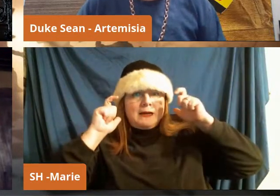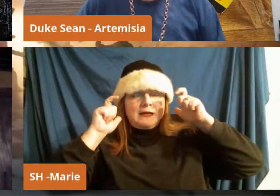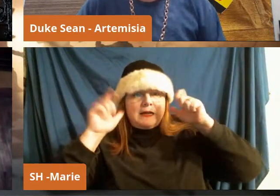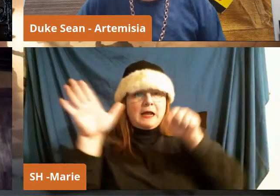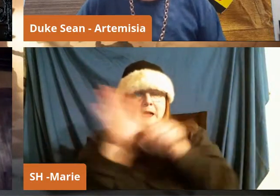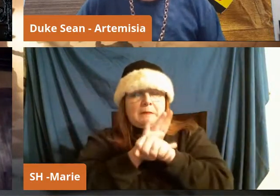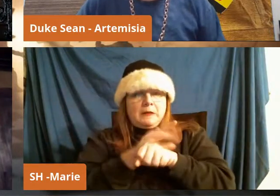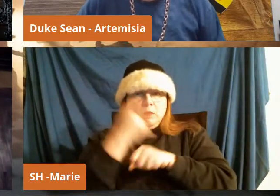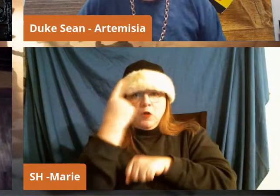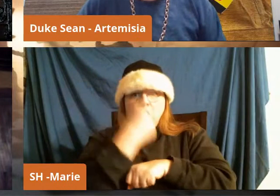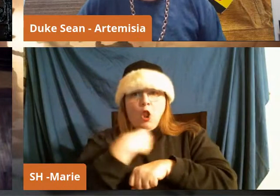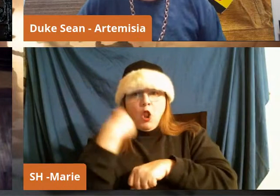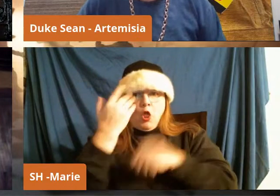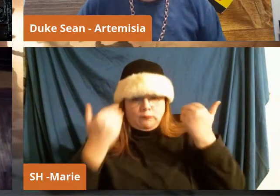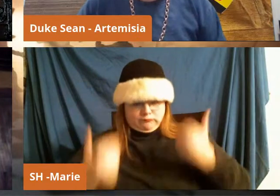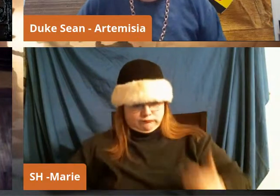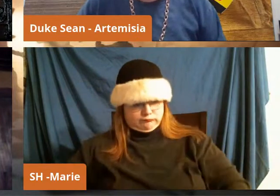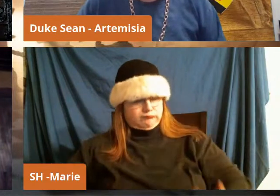completes their